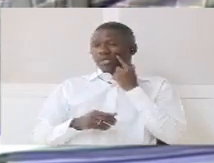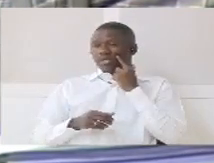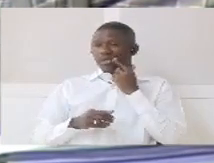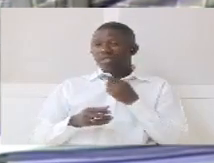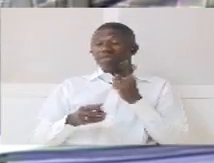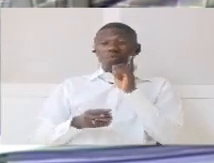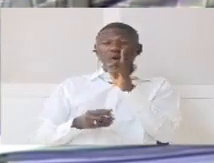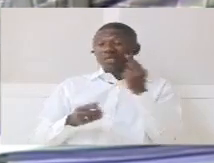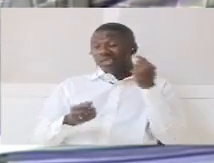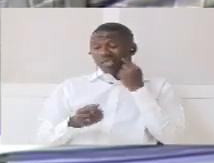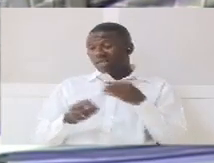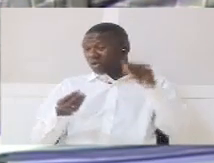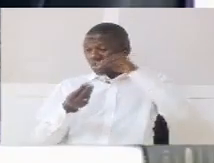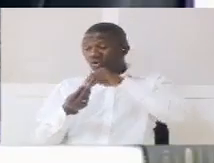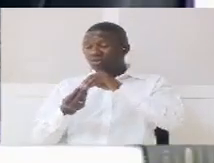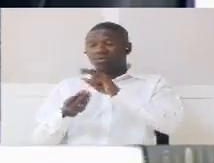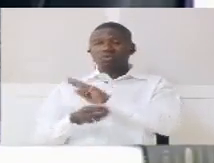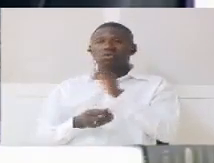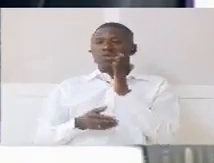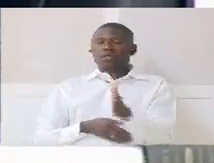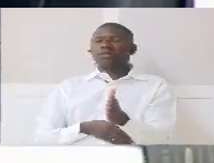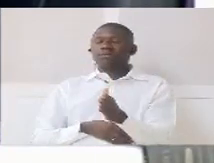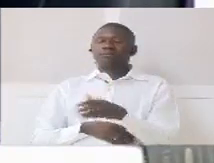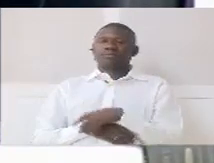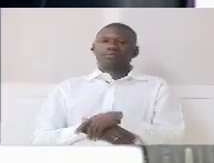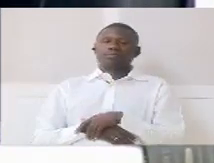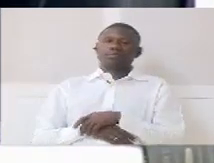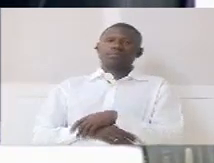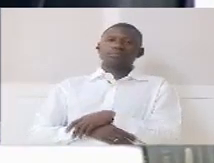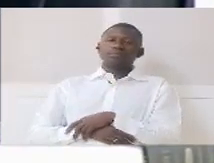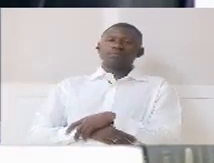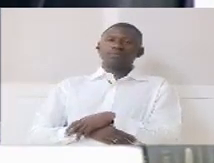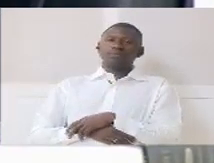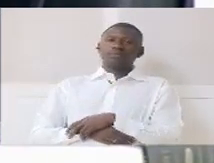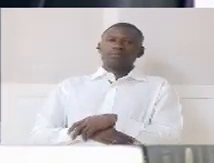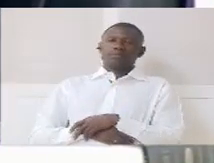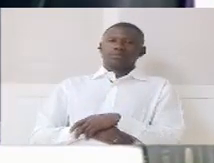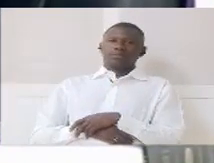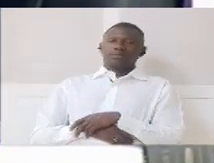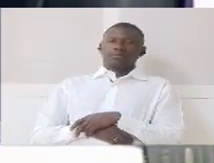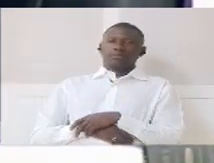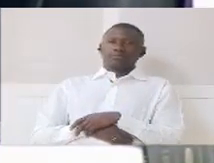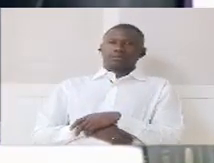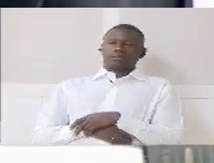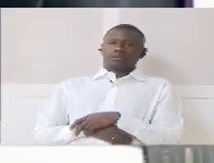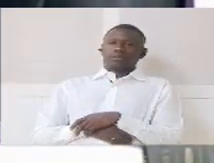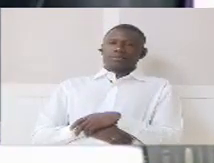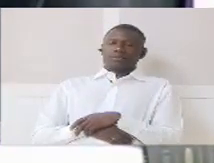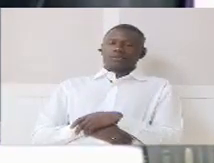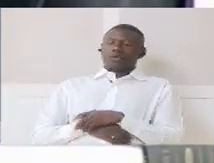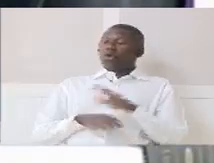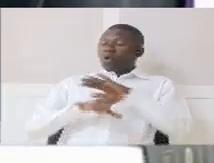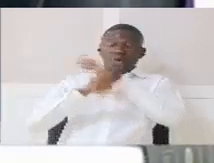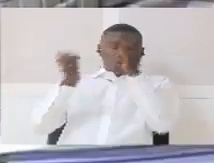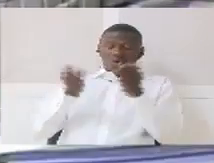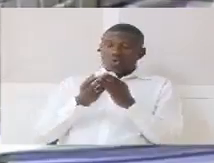ought to learn after his the actual date. Obey is illegal detention. All